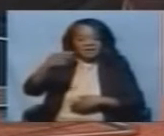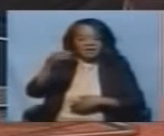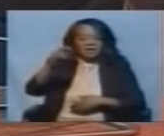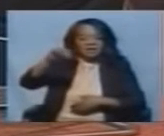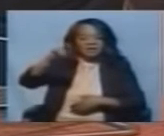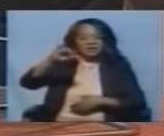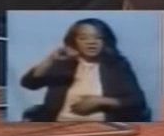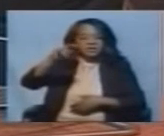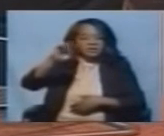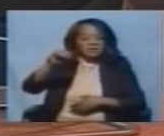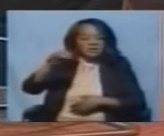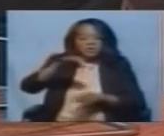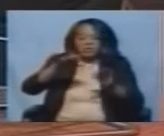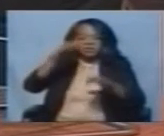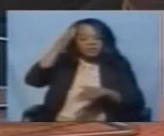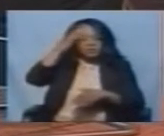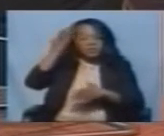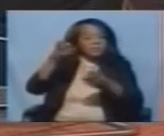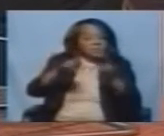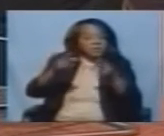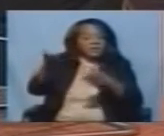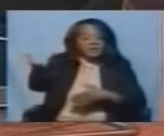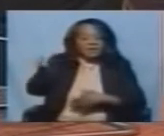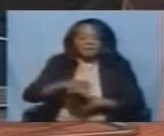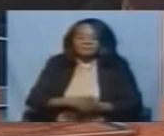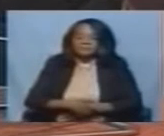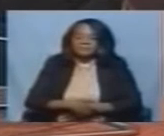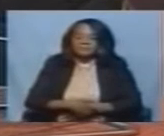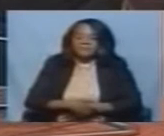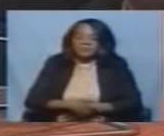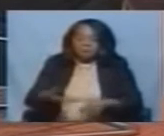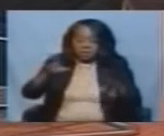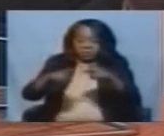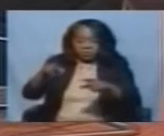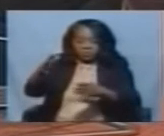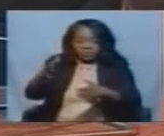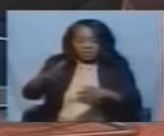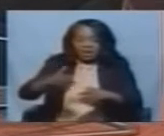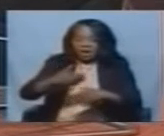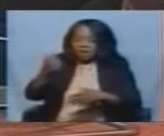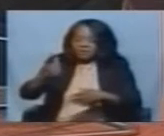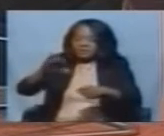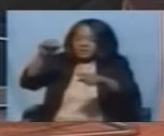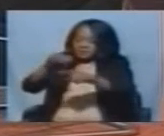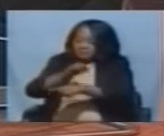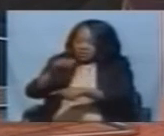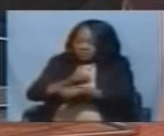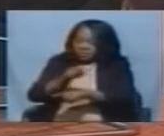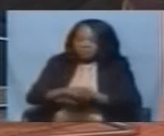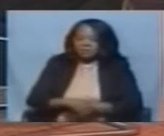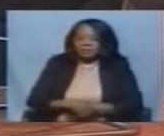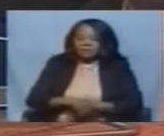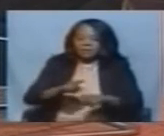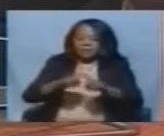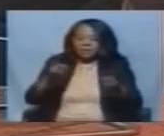instance, Foreign Service, you know, people that go in the Foreign Service, they are trained, you know, I think some institutions will train them, but no one is